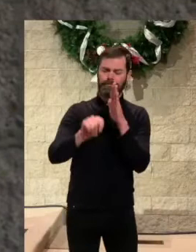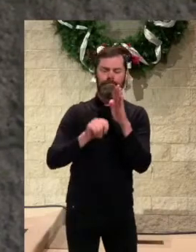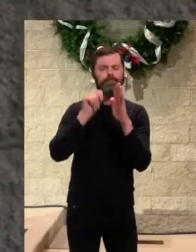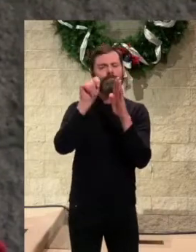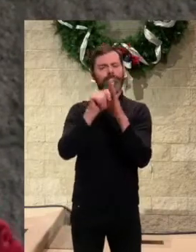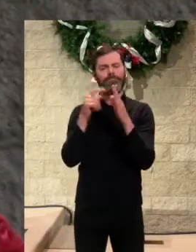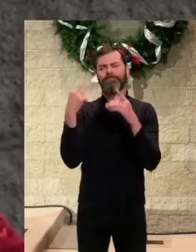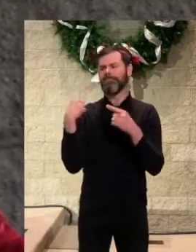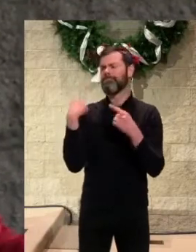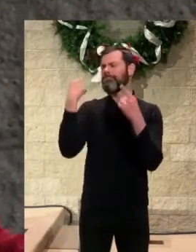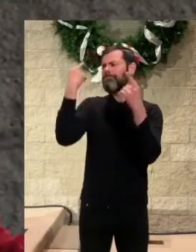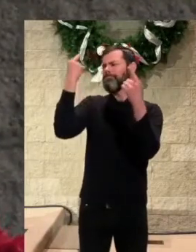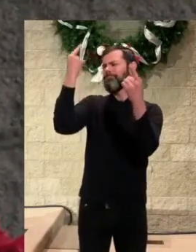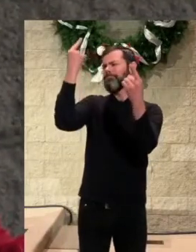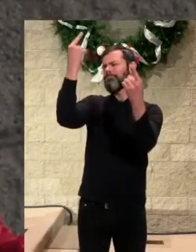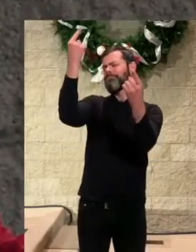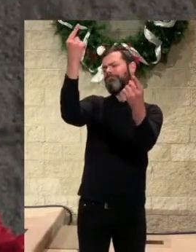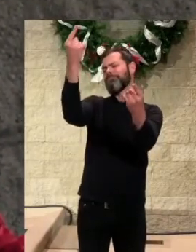season of